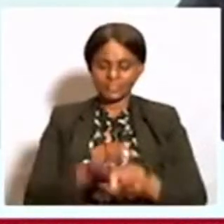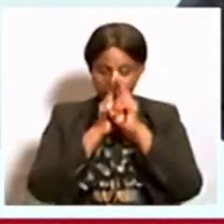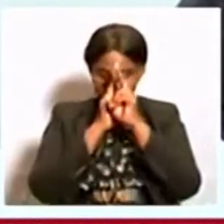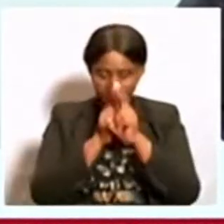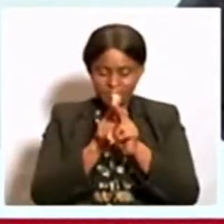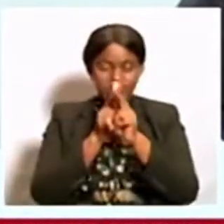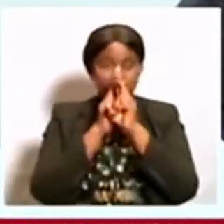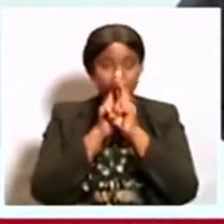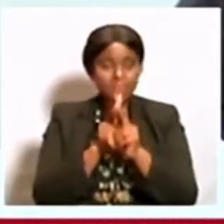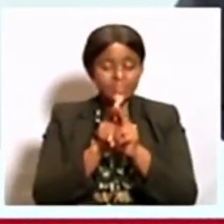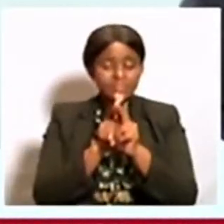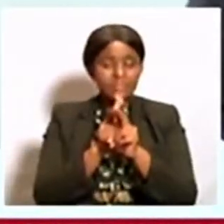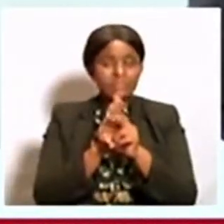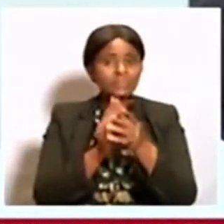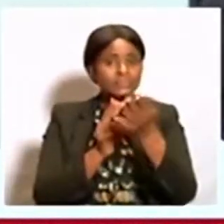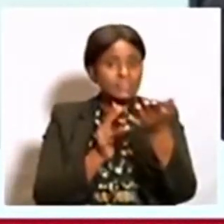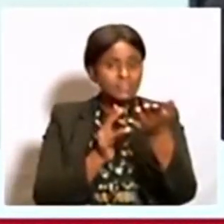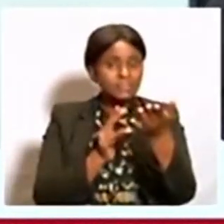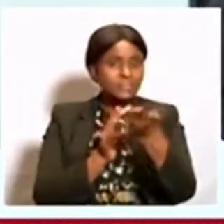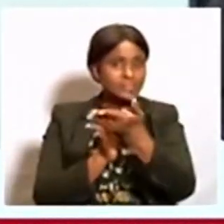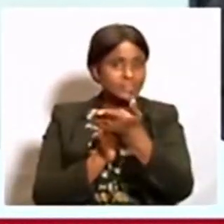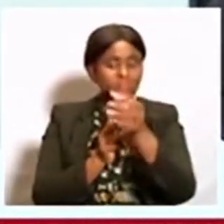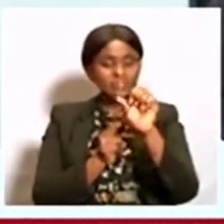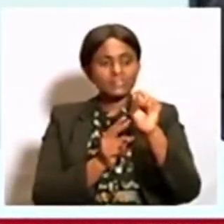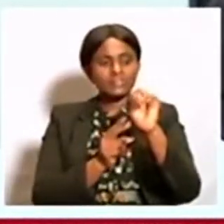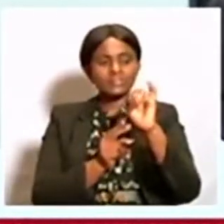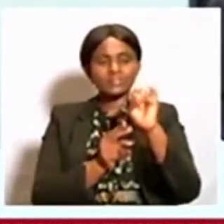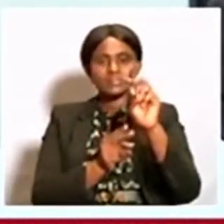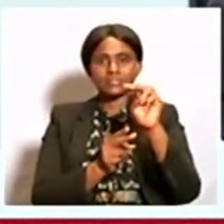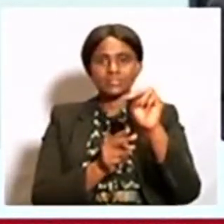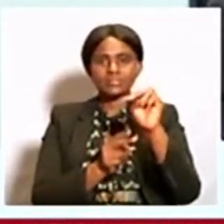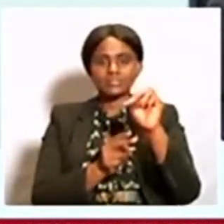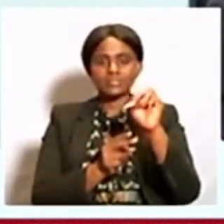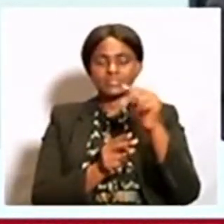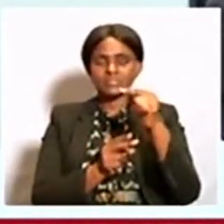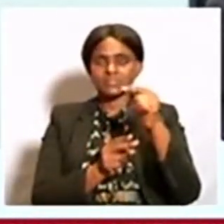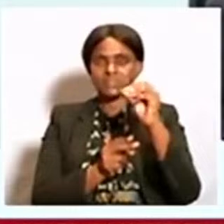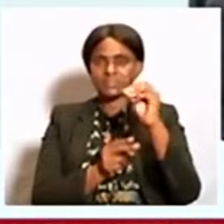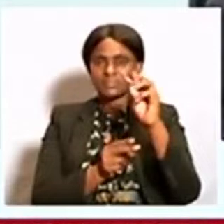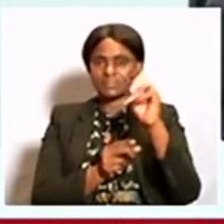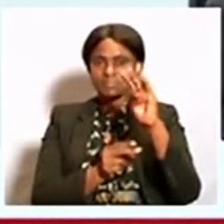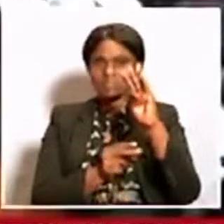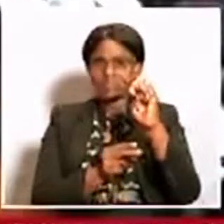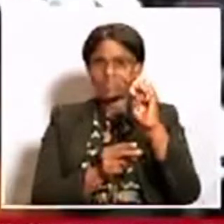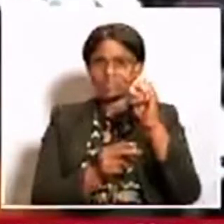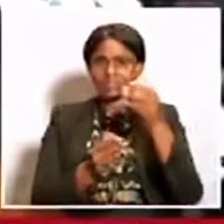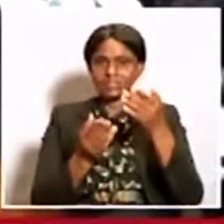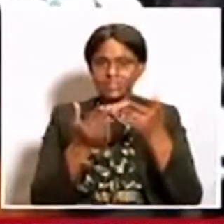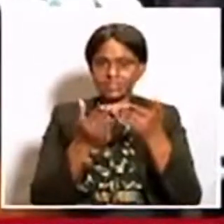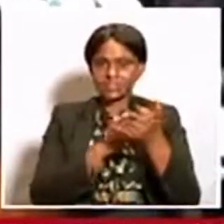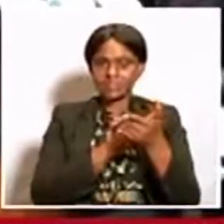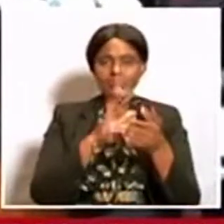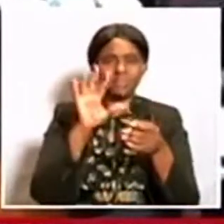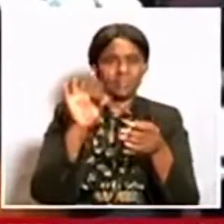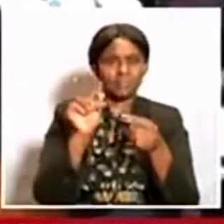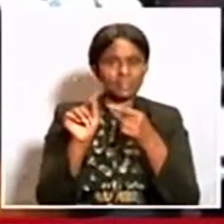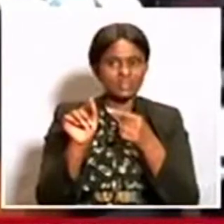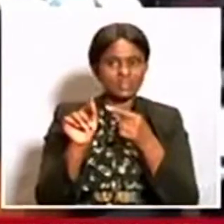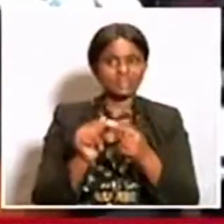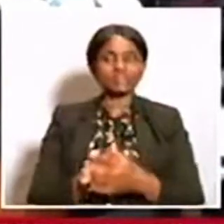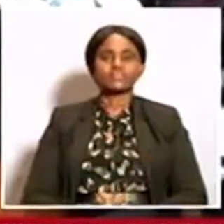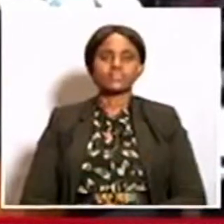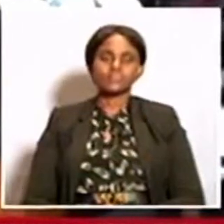Honorable, let's be orderly. Honorable Sumombe, Thank you very much, Chair. On page 9, page